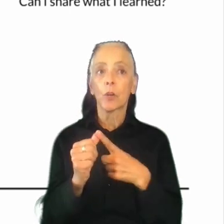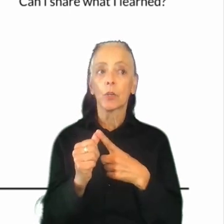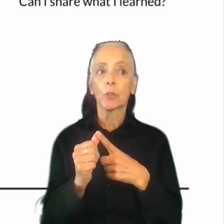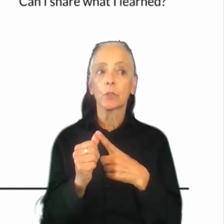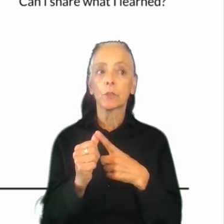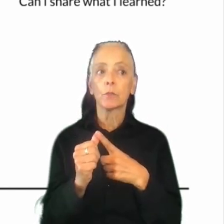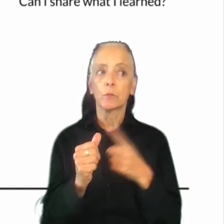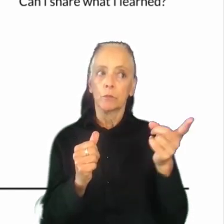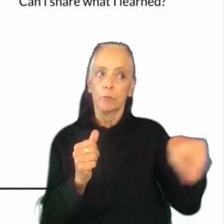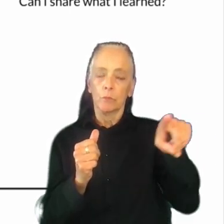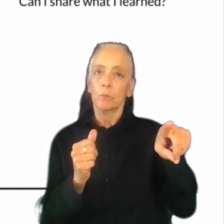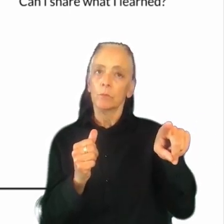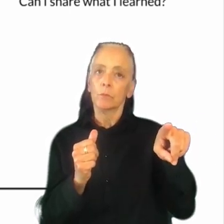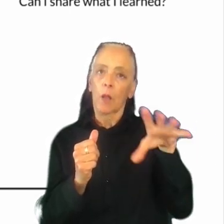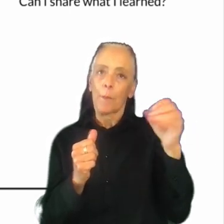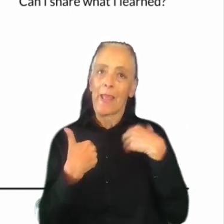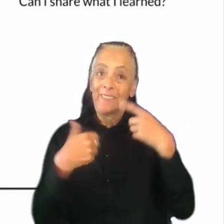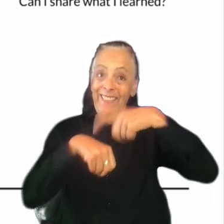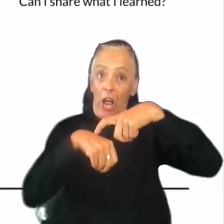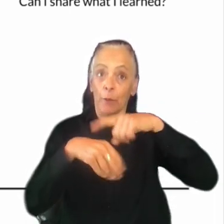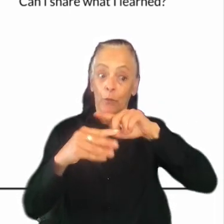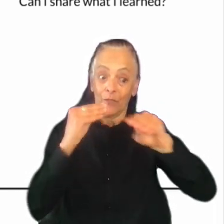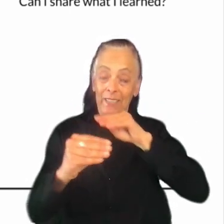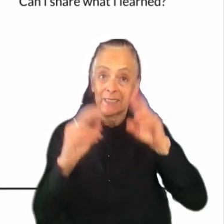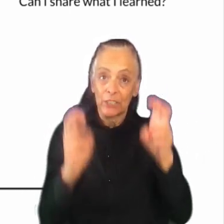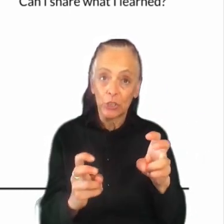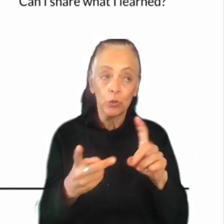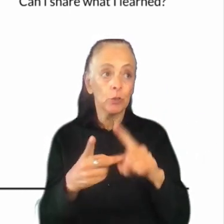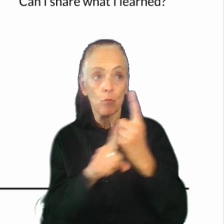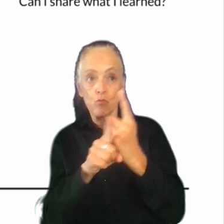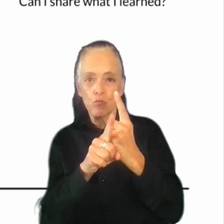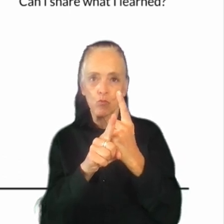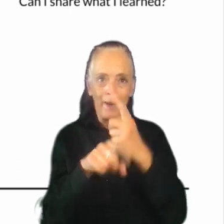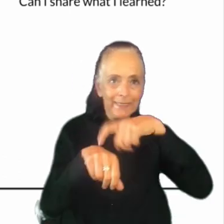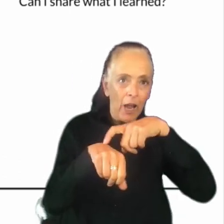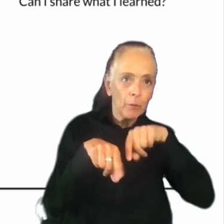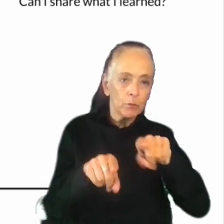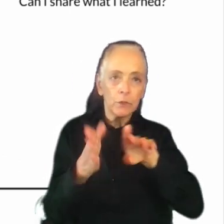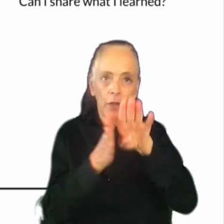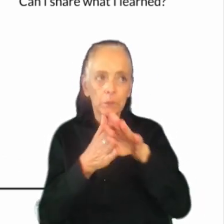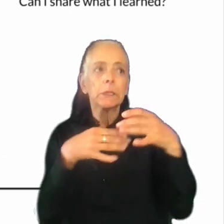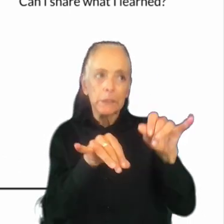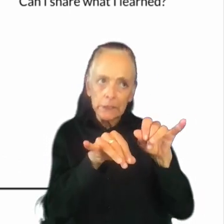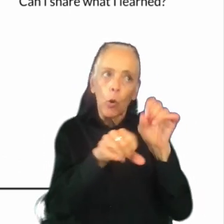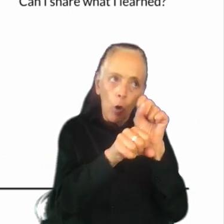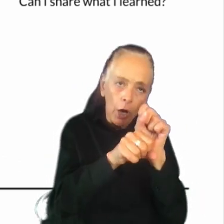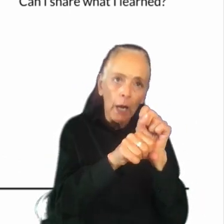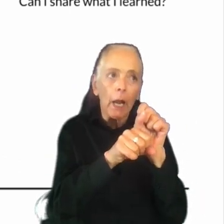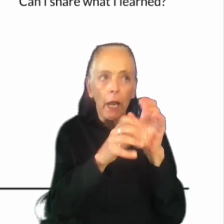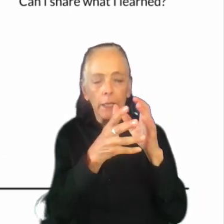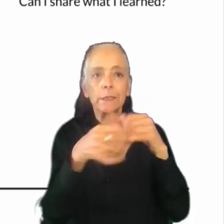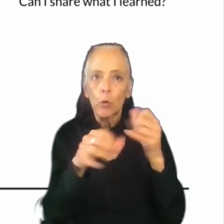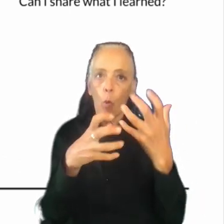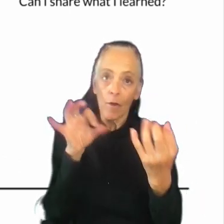they have time to fix their issues are they at an appropriate stage in development where it's they're still working on it still interested